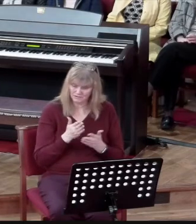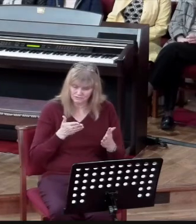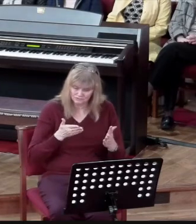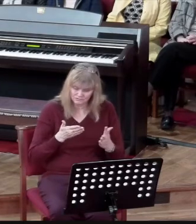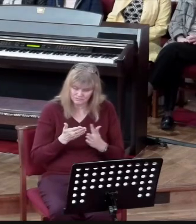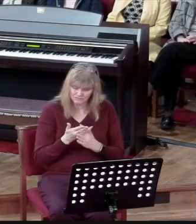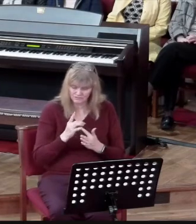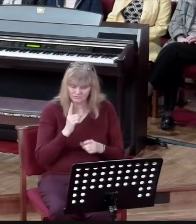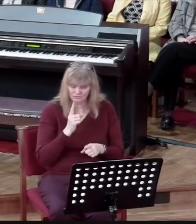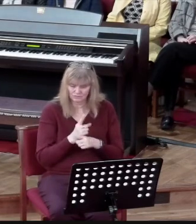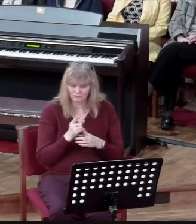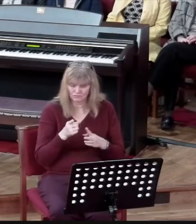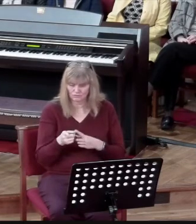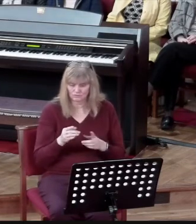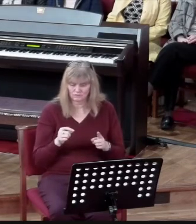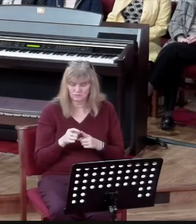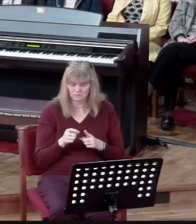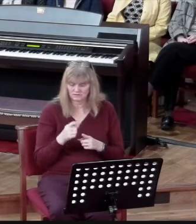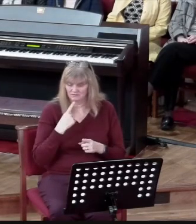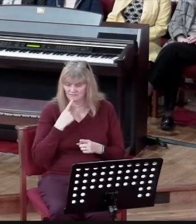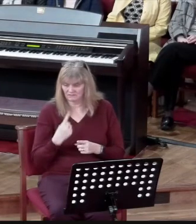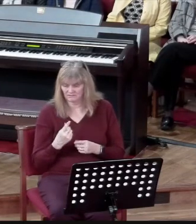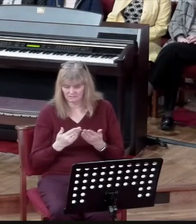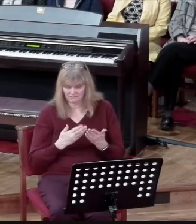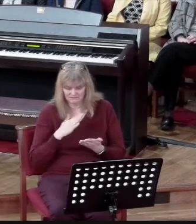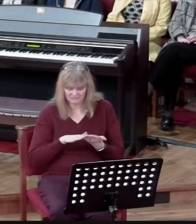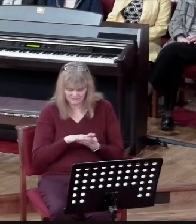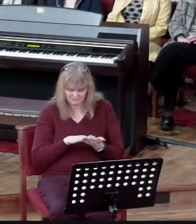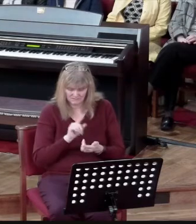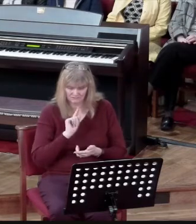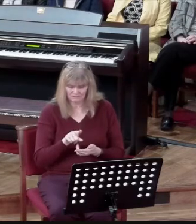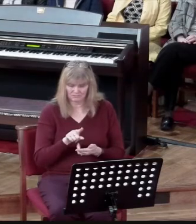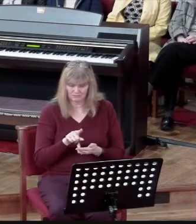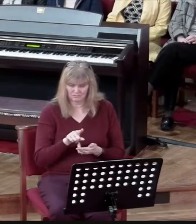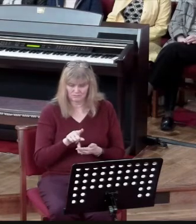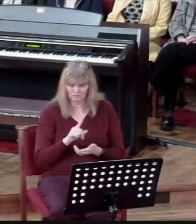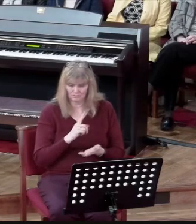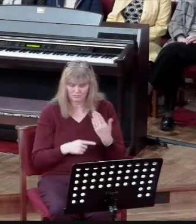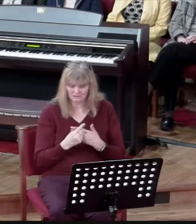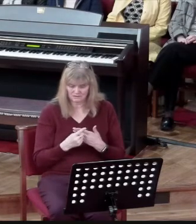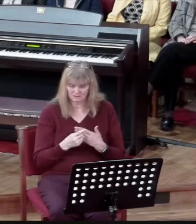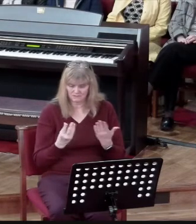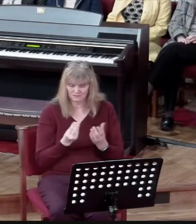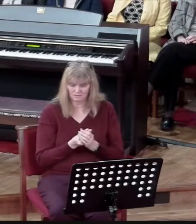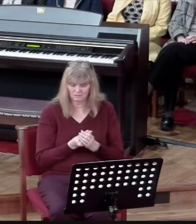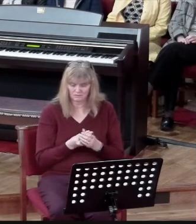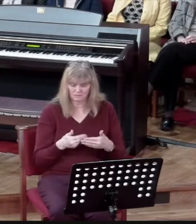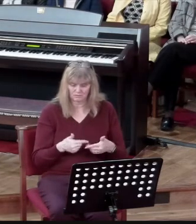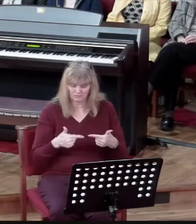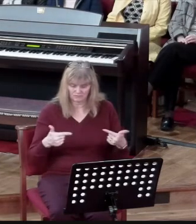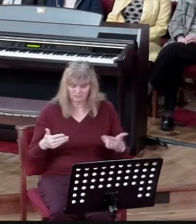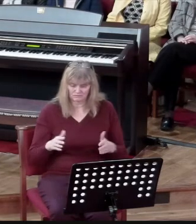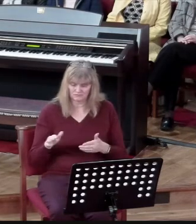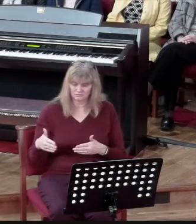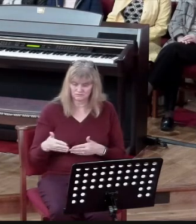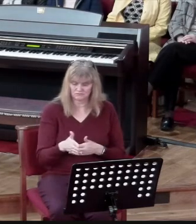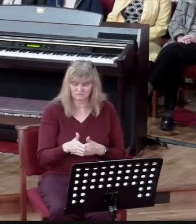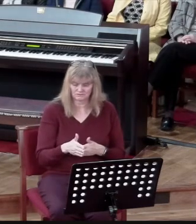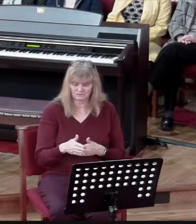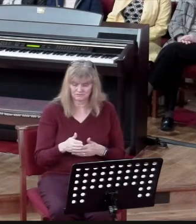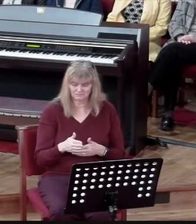fish. And on that occasion too, it was a case of a person from the land telling an expert of the sea what to